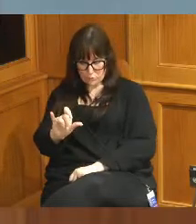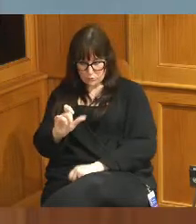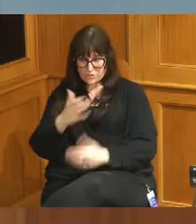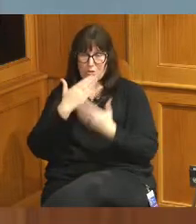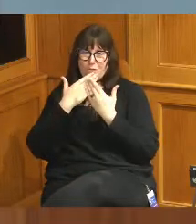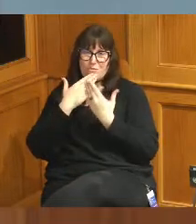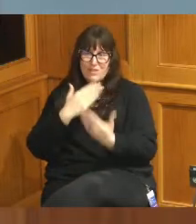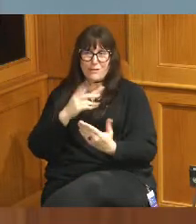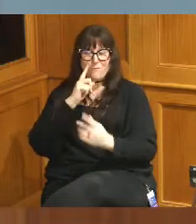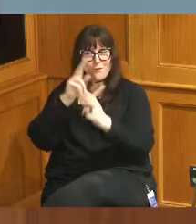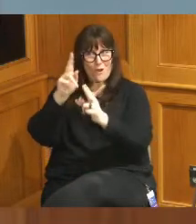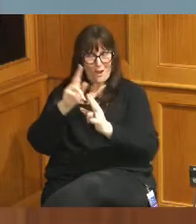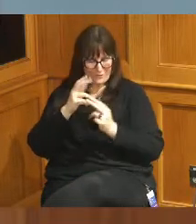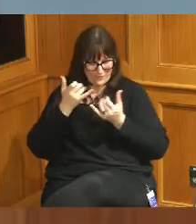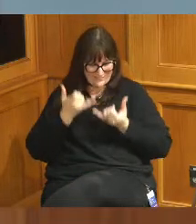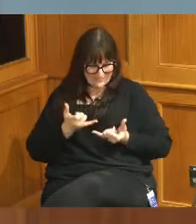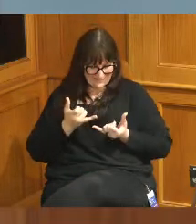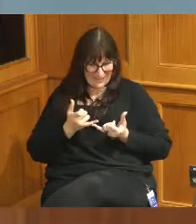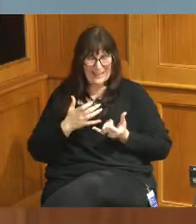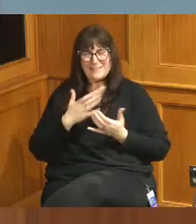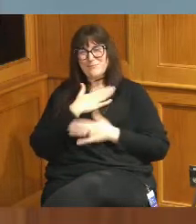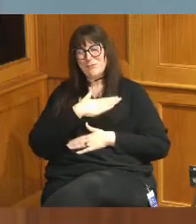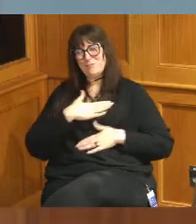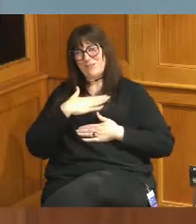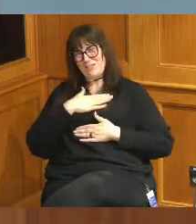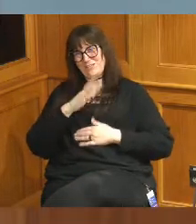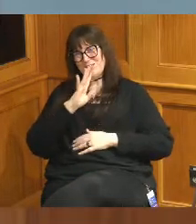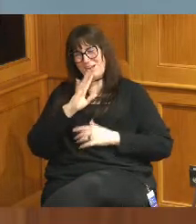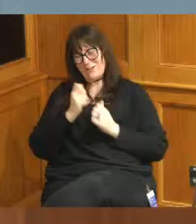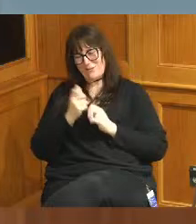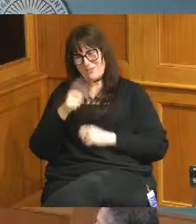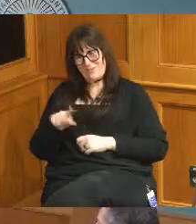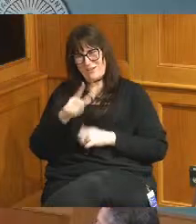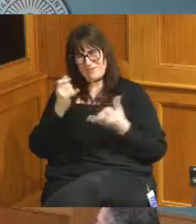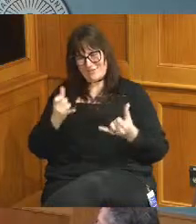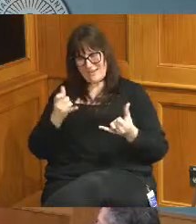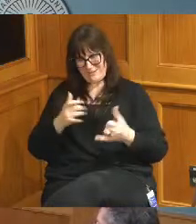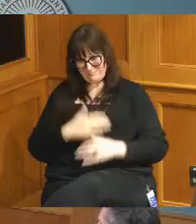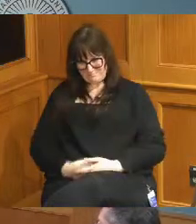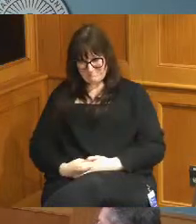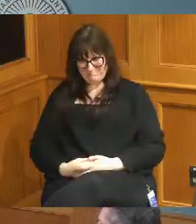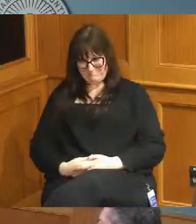me today, and it's been a pleasure speaking before you all.